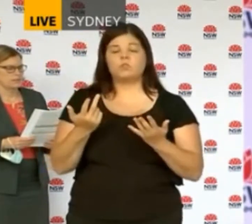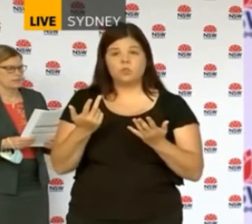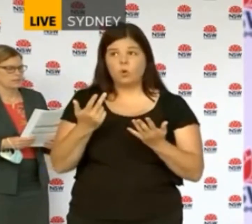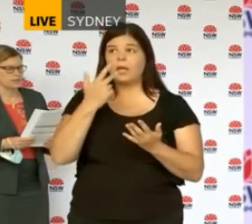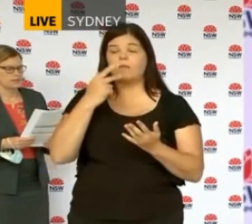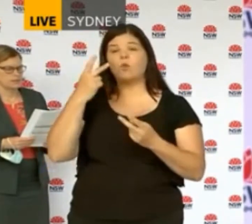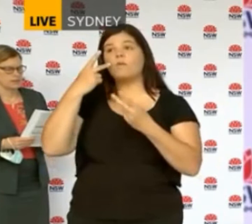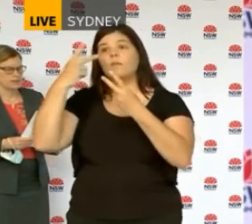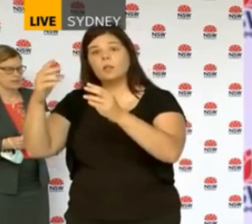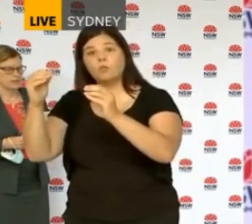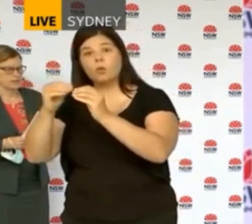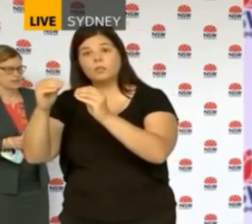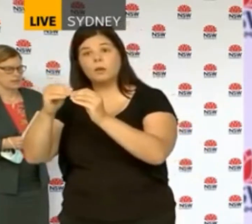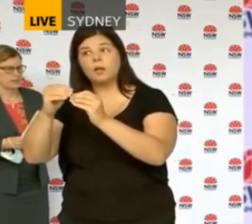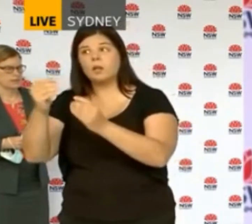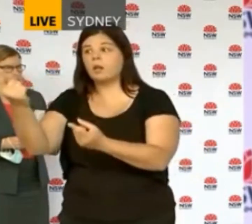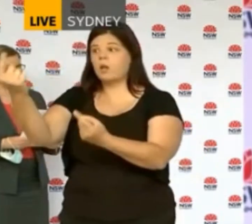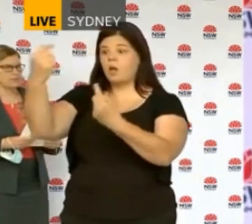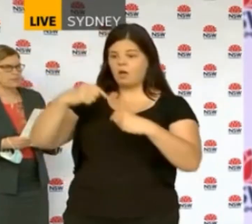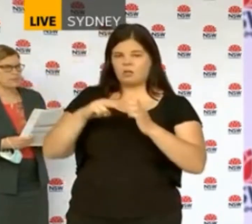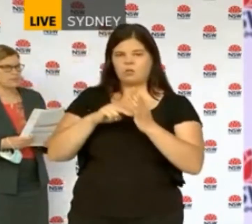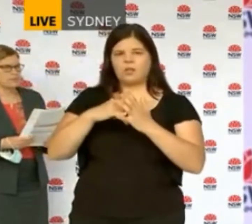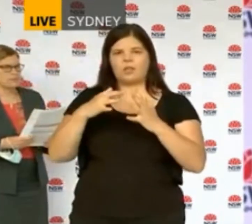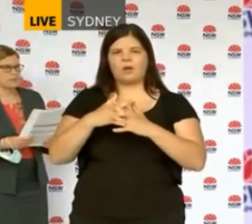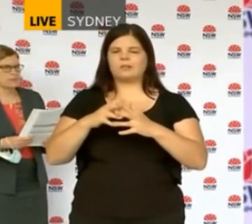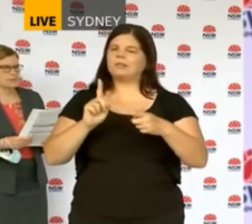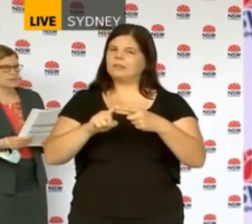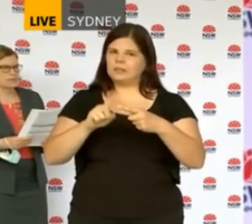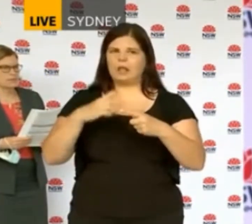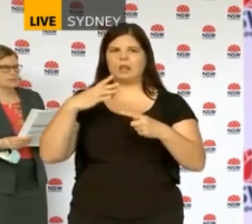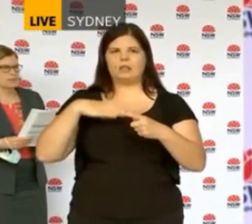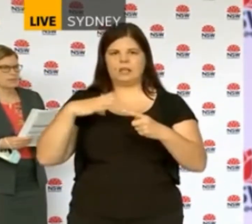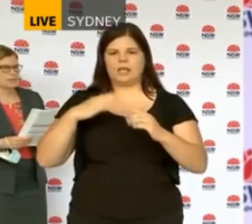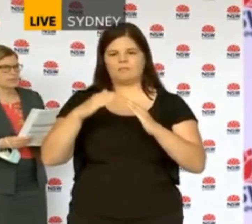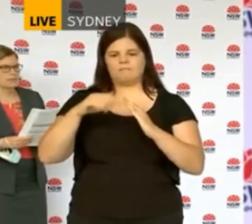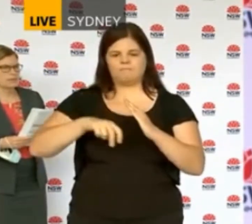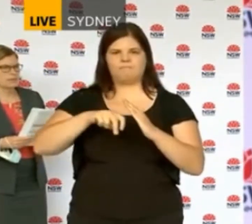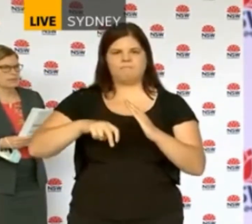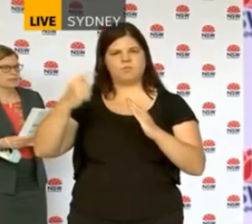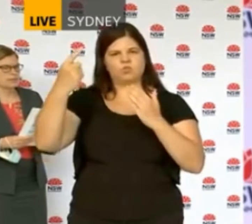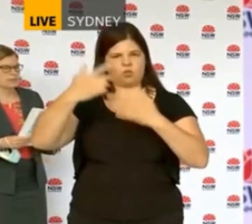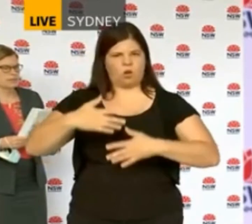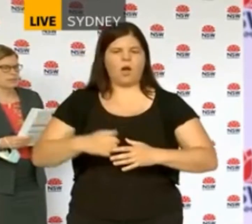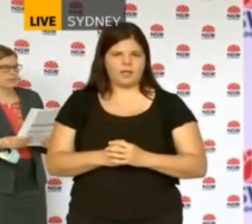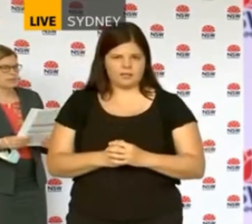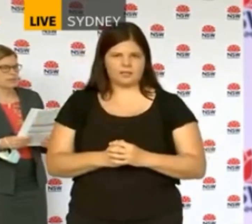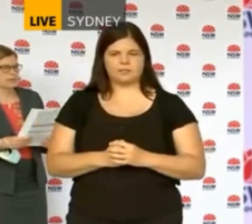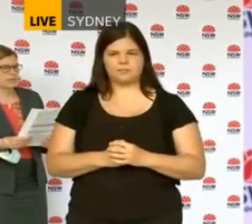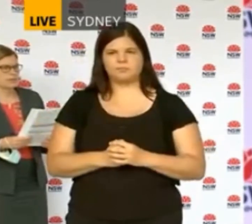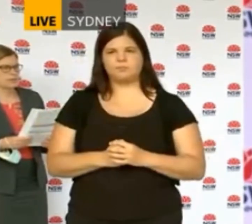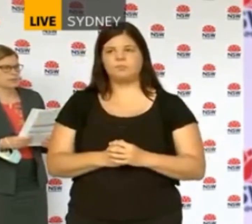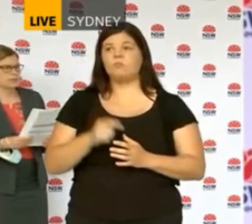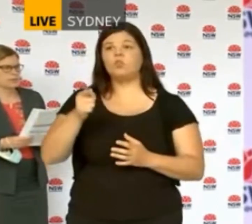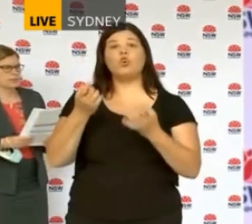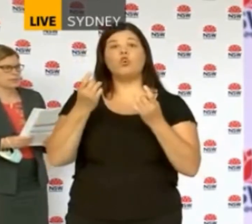If you visited Brisbane and you're on your way to New South Wales, again, those isolation rules will apply to you. Now, if you are already in New